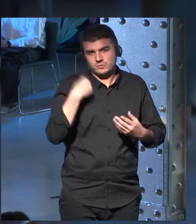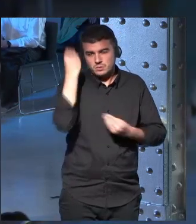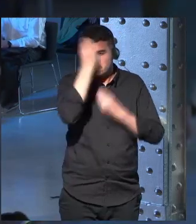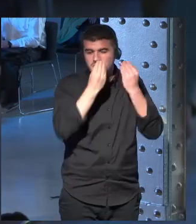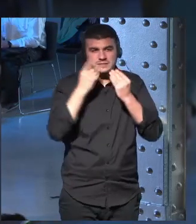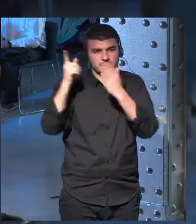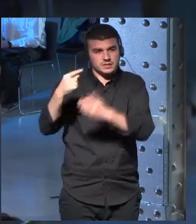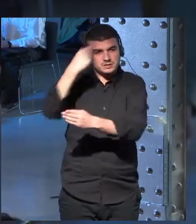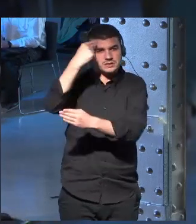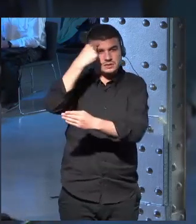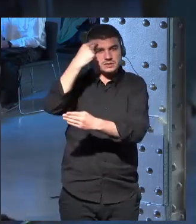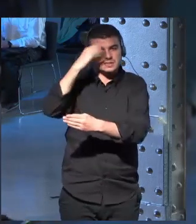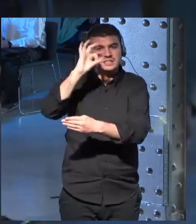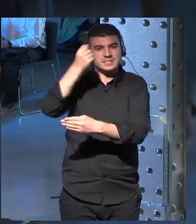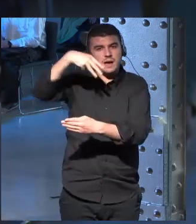So,